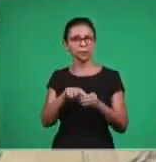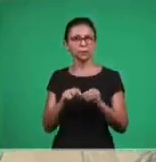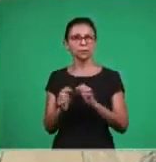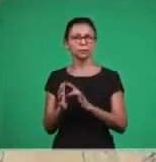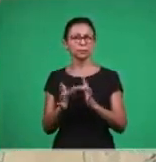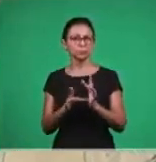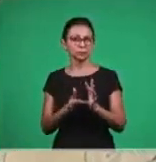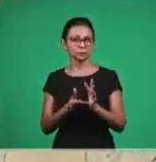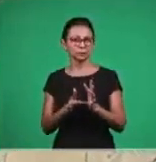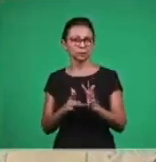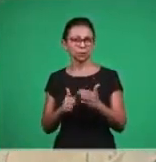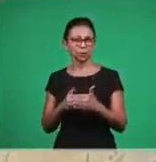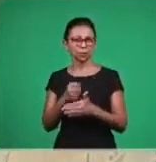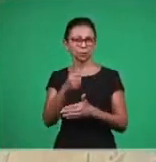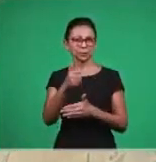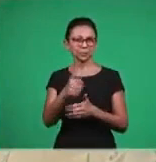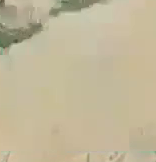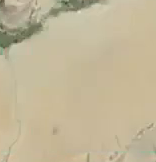of the Lord Jesus.